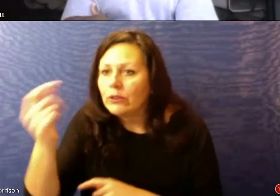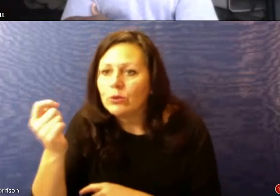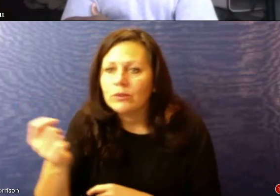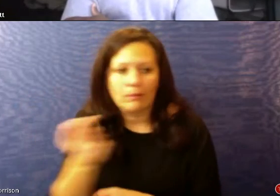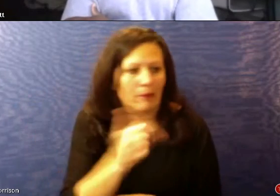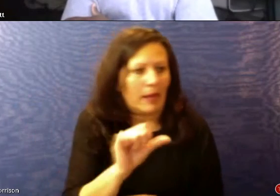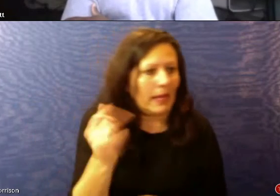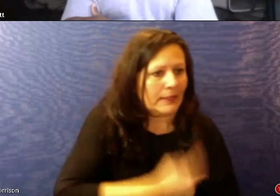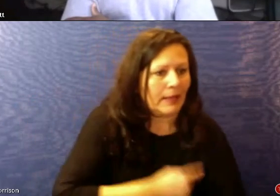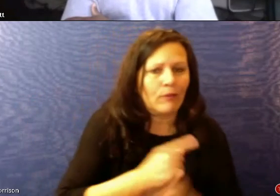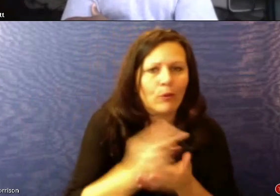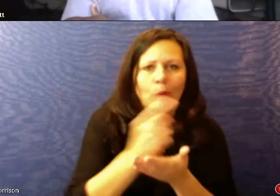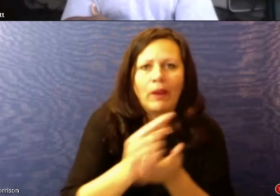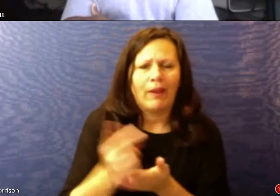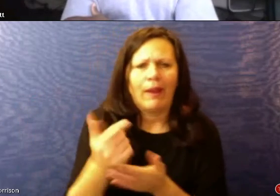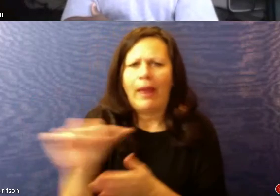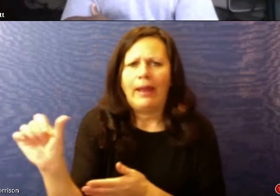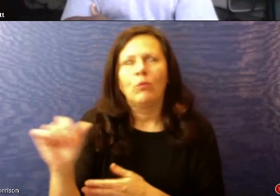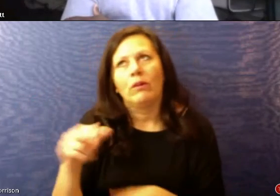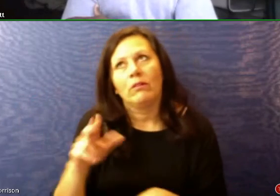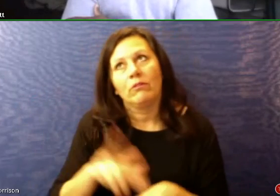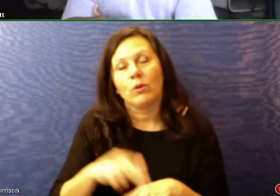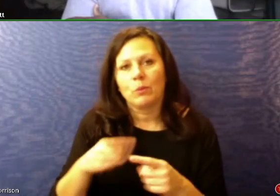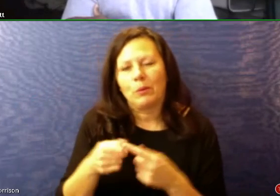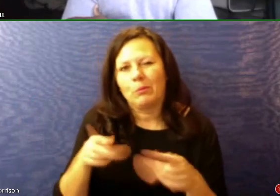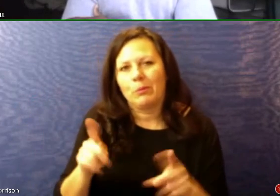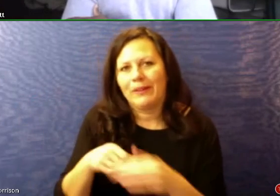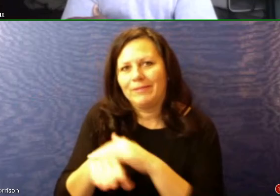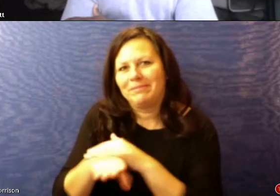week, right? Of course, once we're allowed back in the arenas.